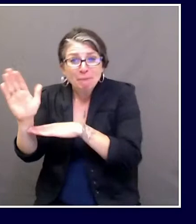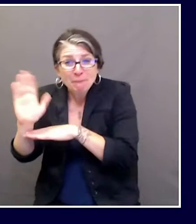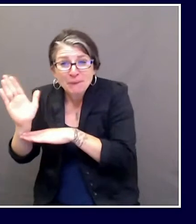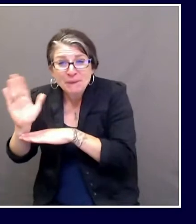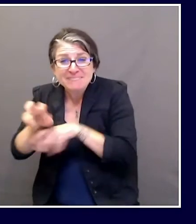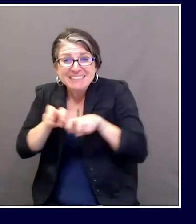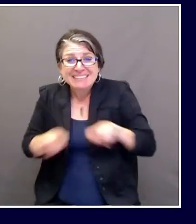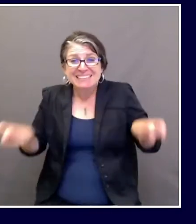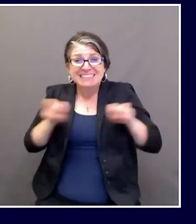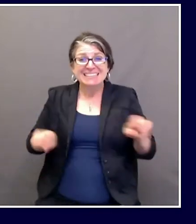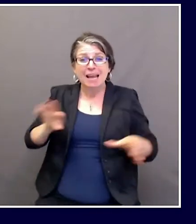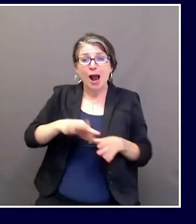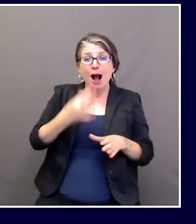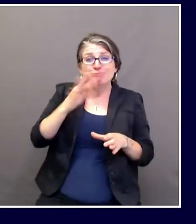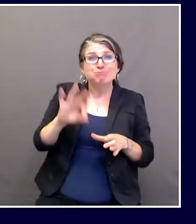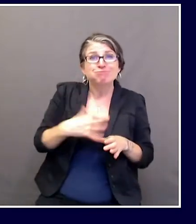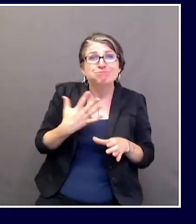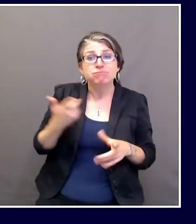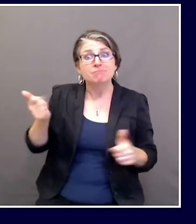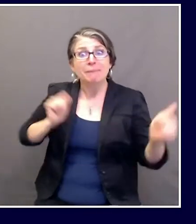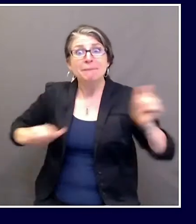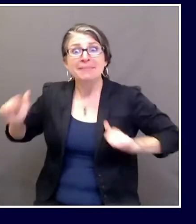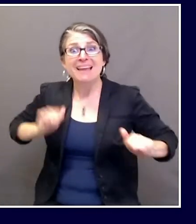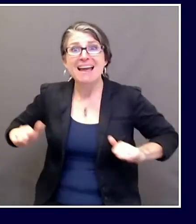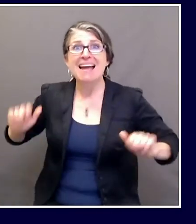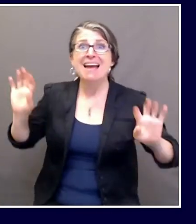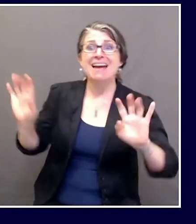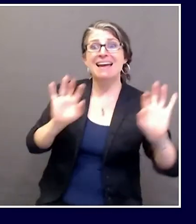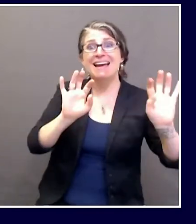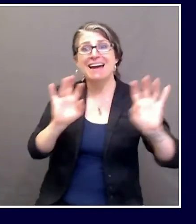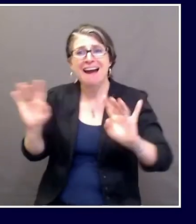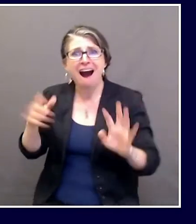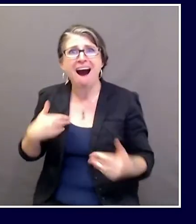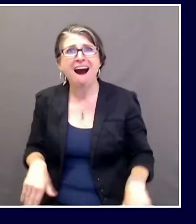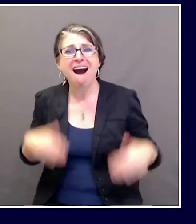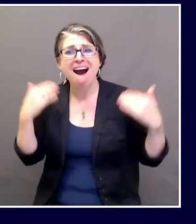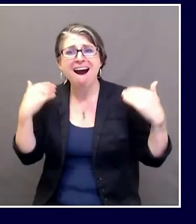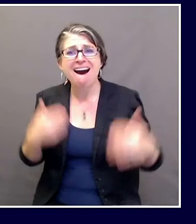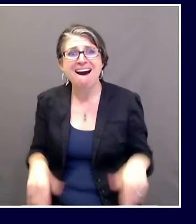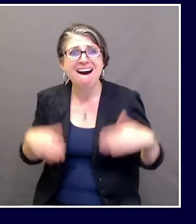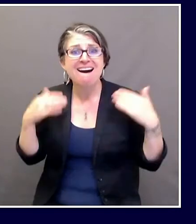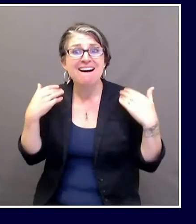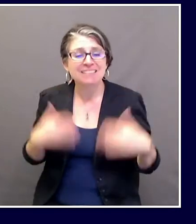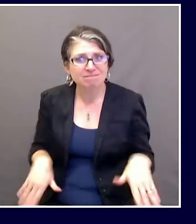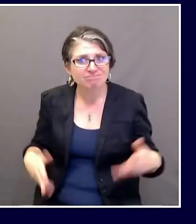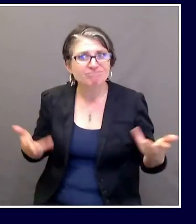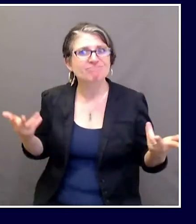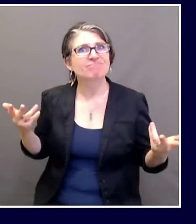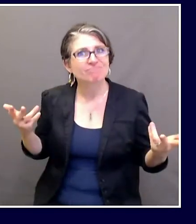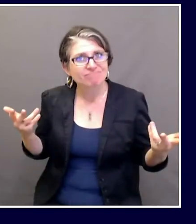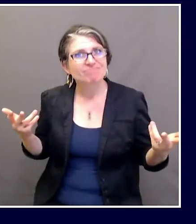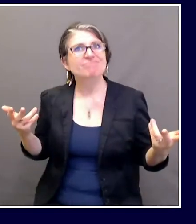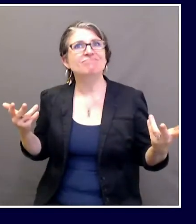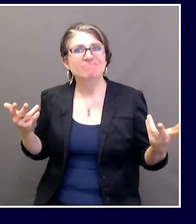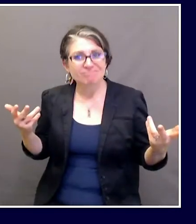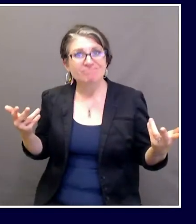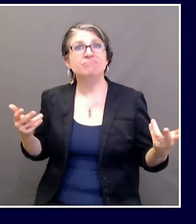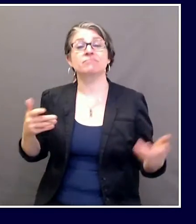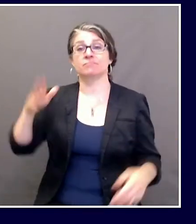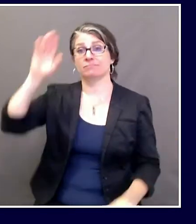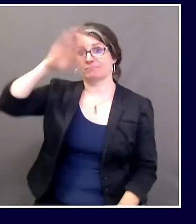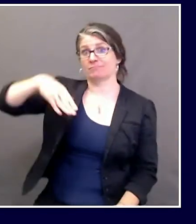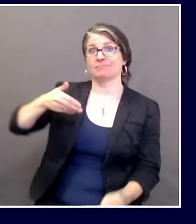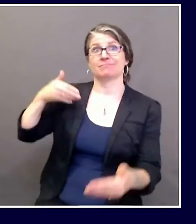people, being fully vaccinated means that they can press play on a life that has been on